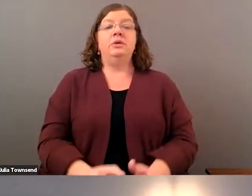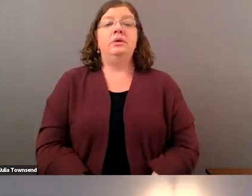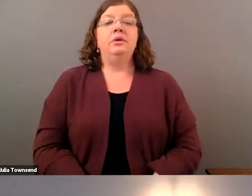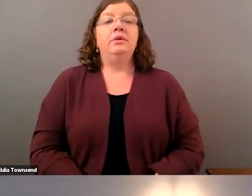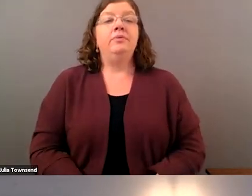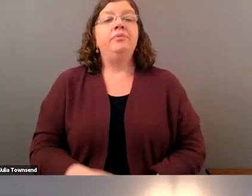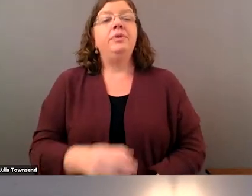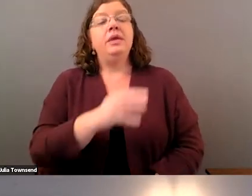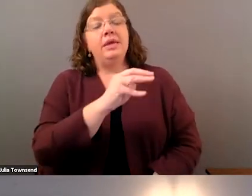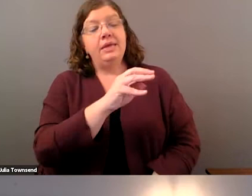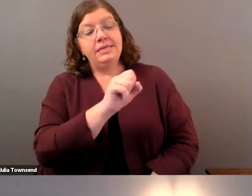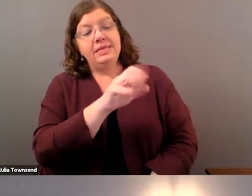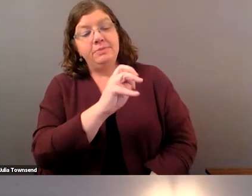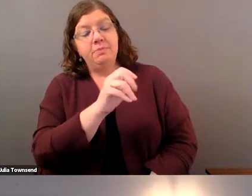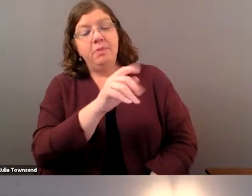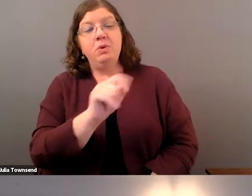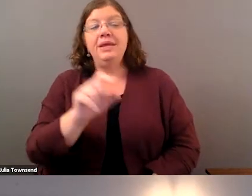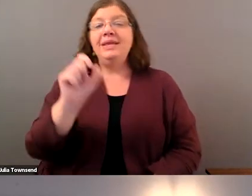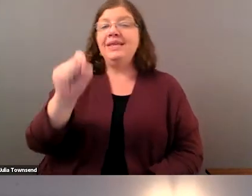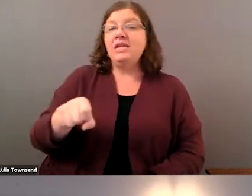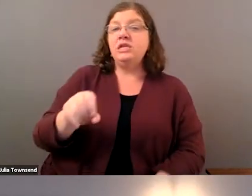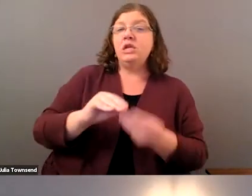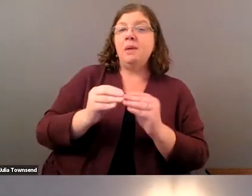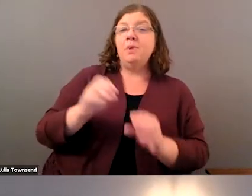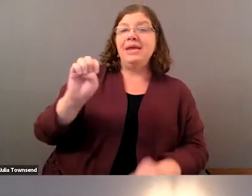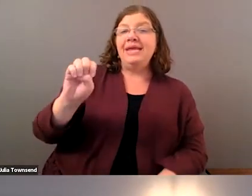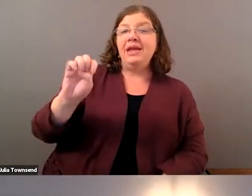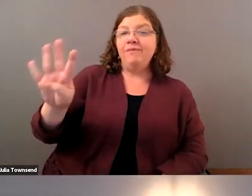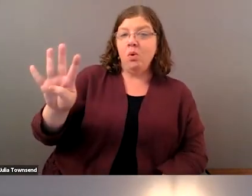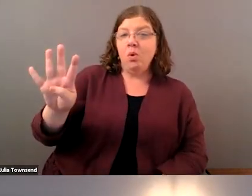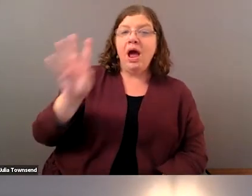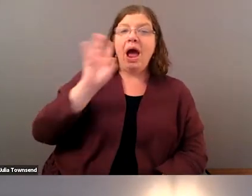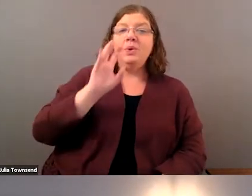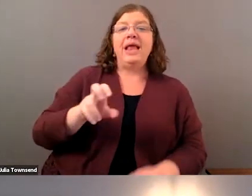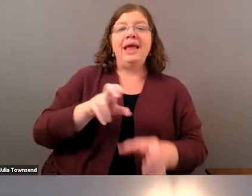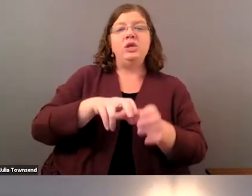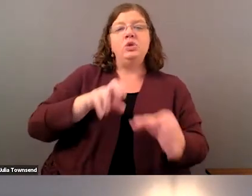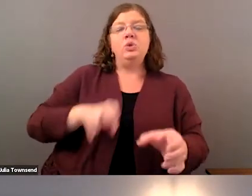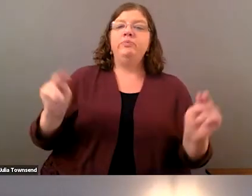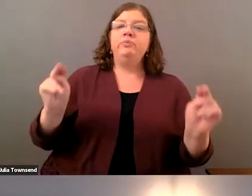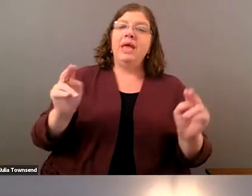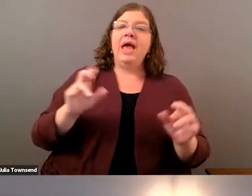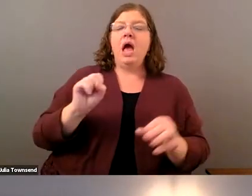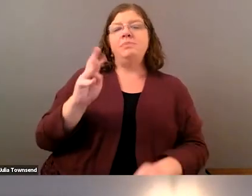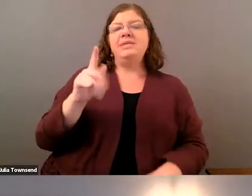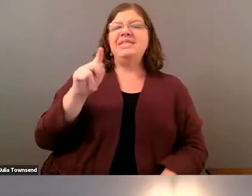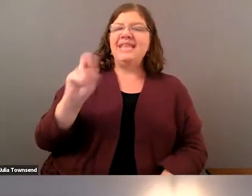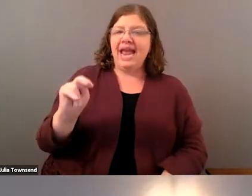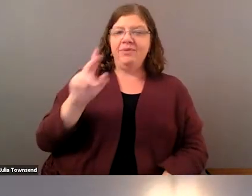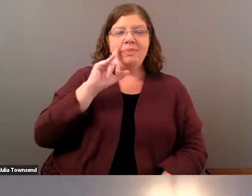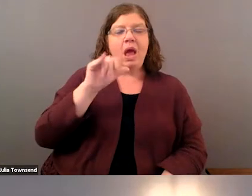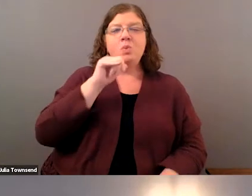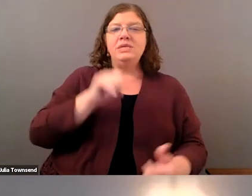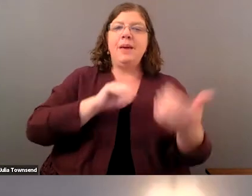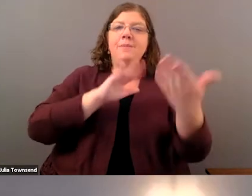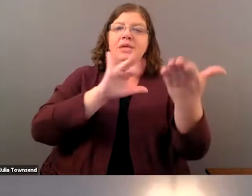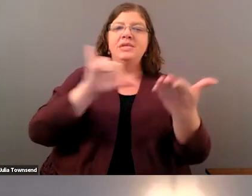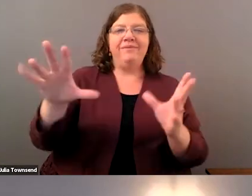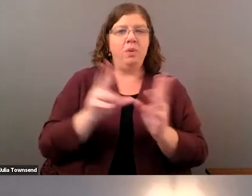Moten. Yes, on item E4, I'd like to abstain from that. I was not present at those meetings.